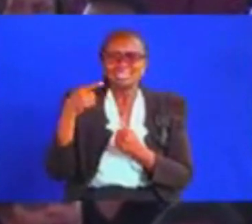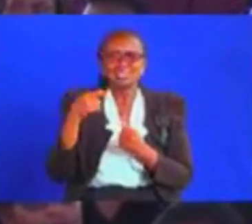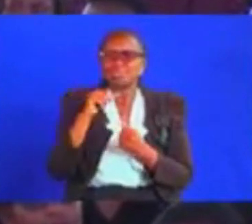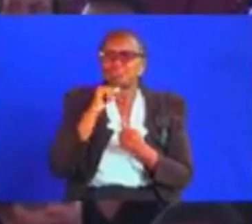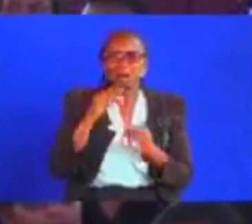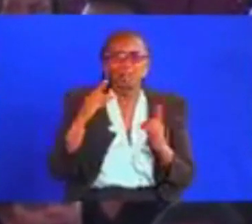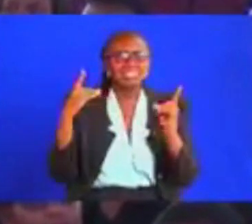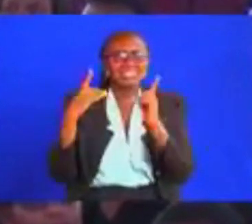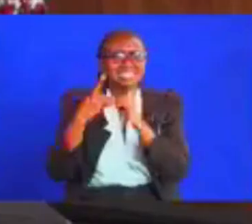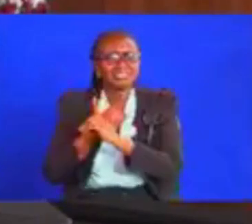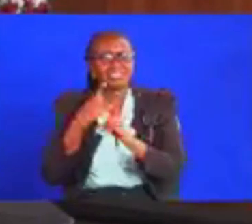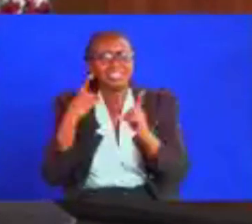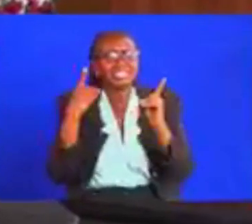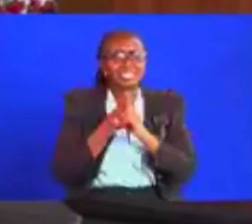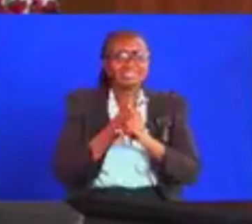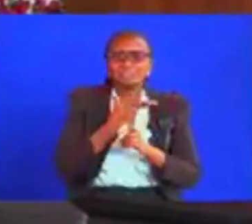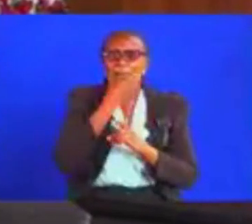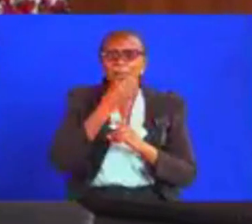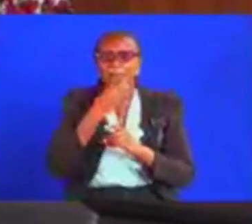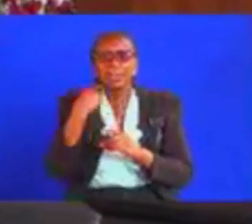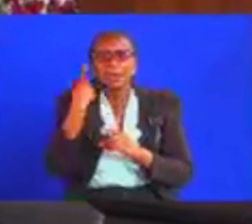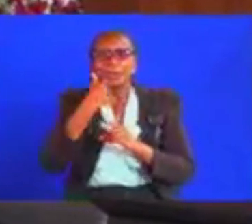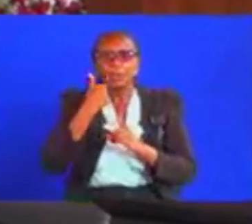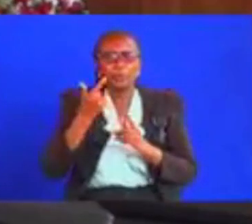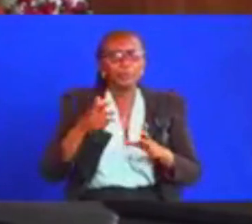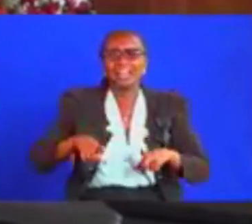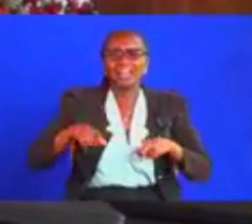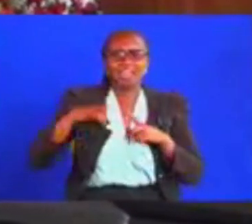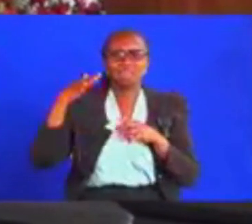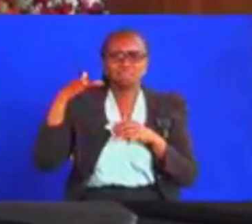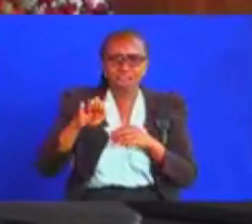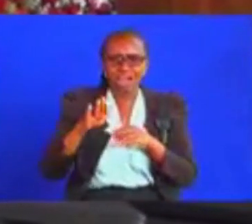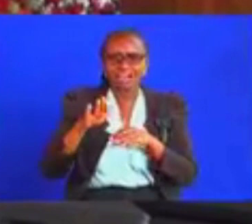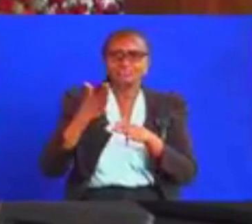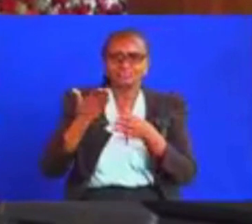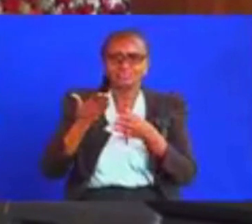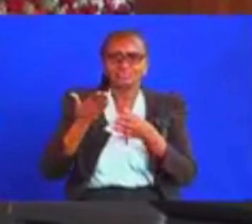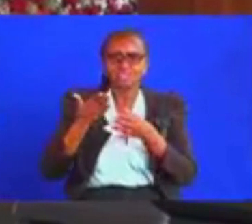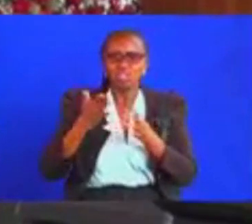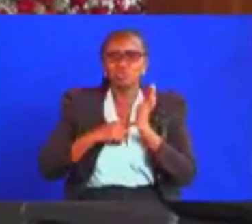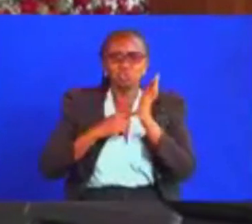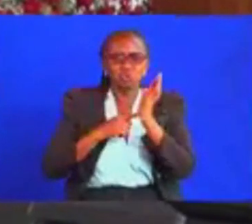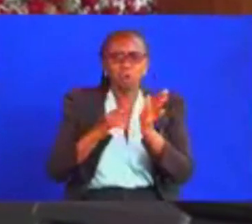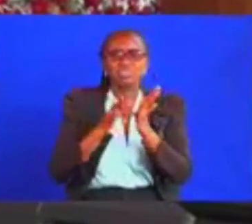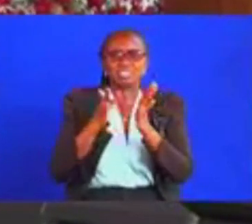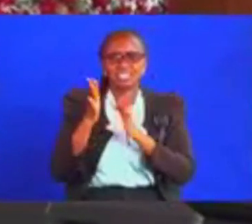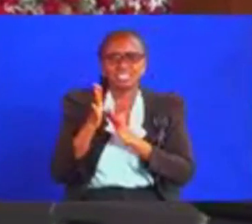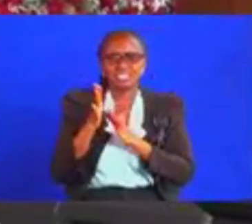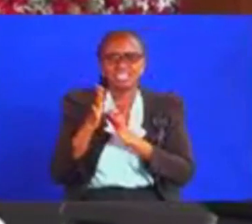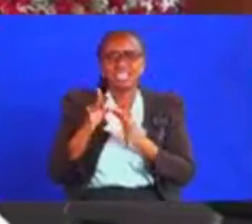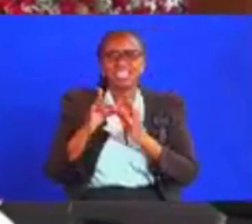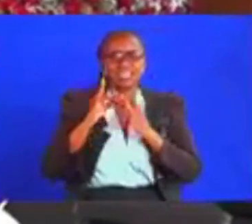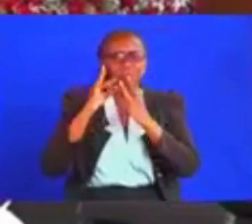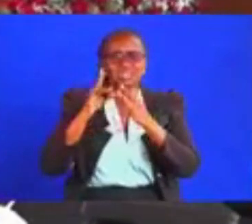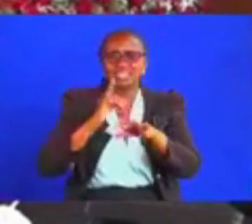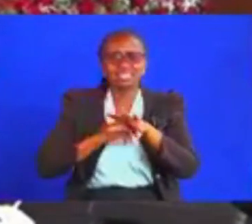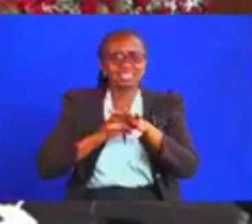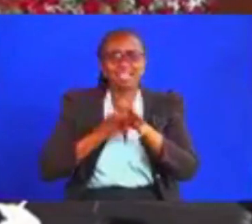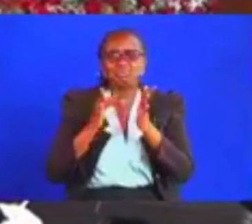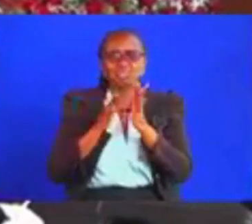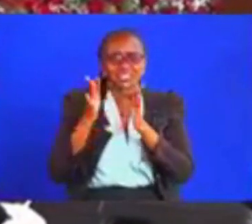Maurice Cerullo. These were men whose lives, the anthem of their lives, was to reveal Jesus, especially as Savior.